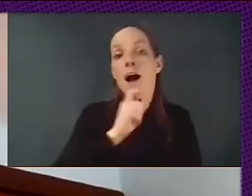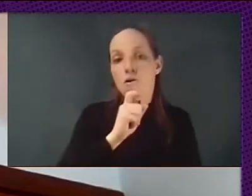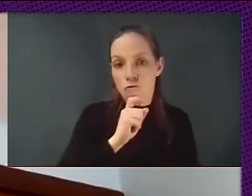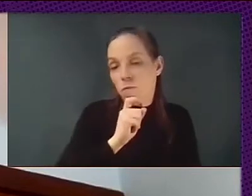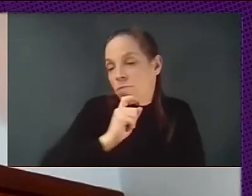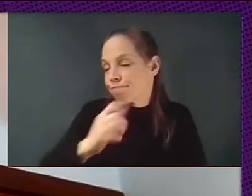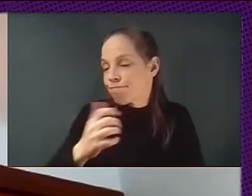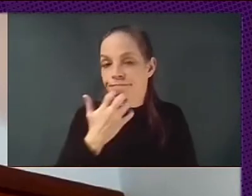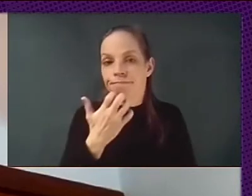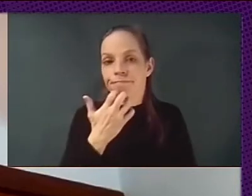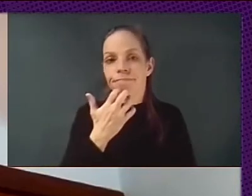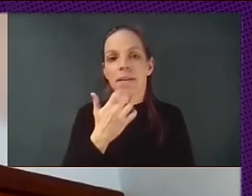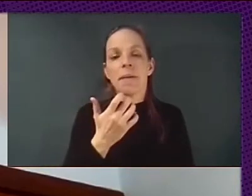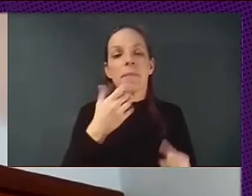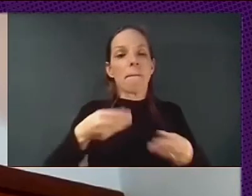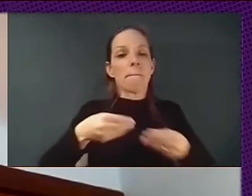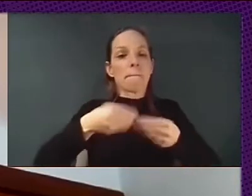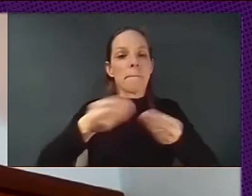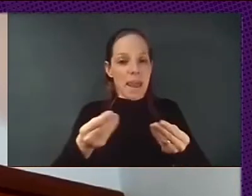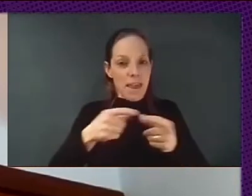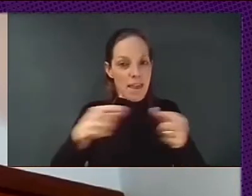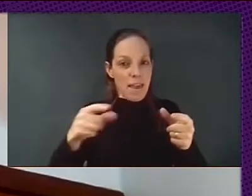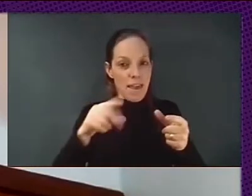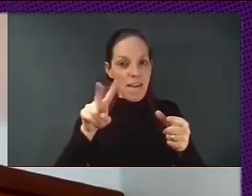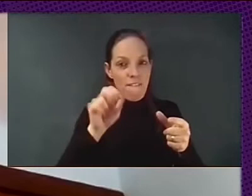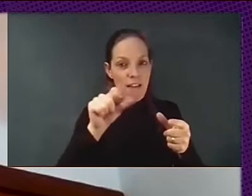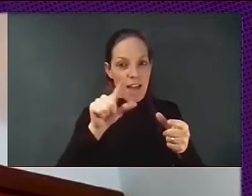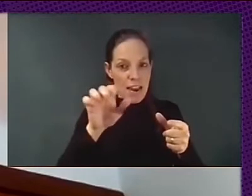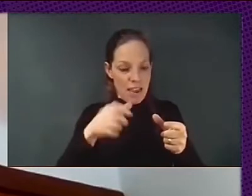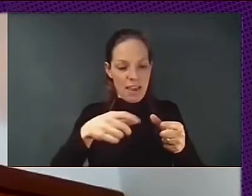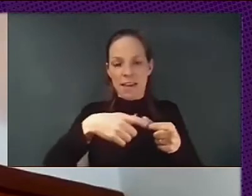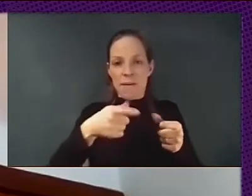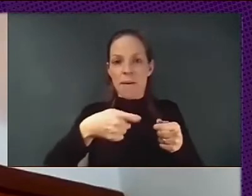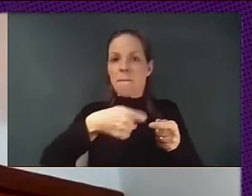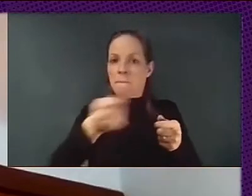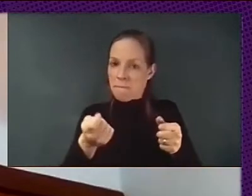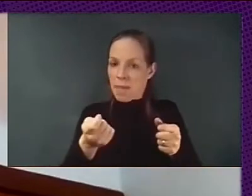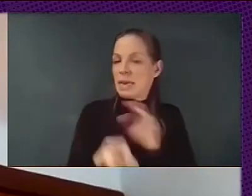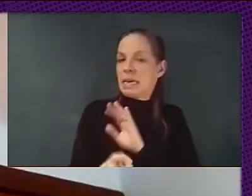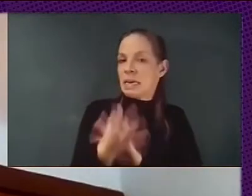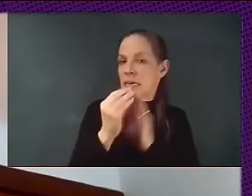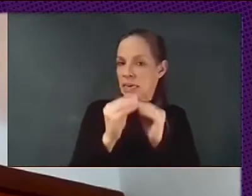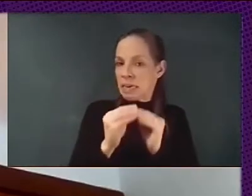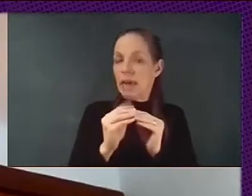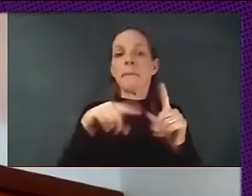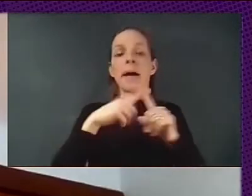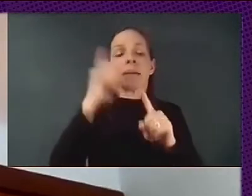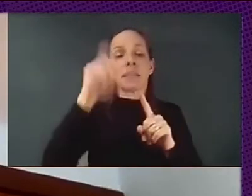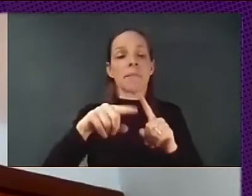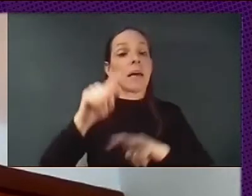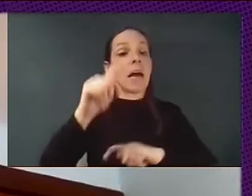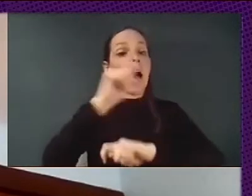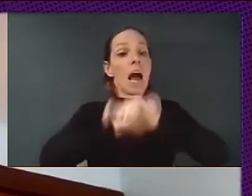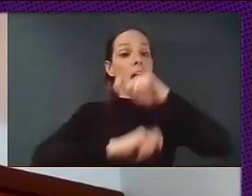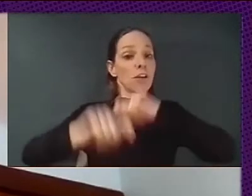are, and then organize artists into decentralized artist associations. And then people can take their vouchers from